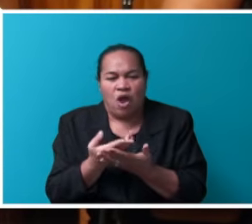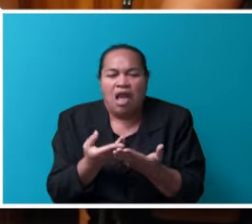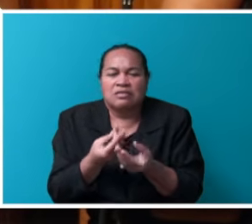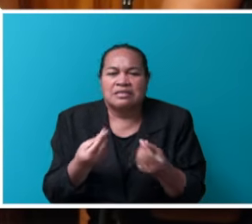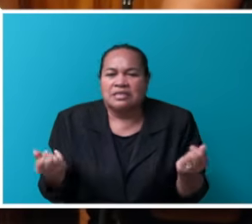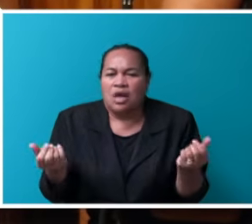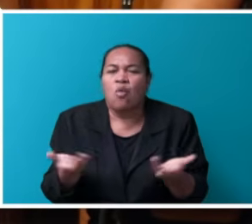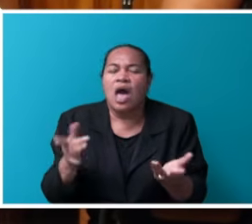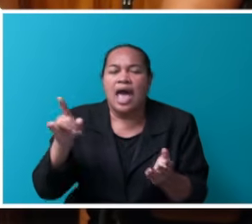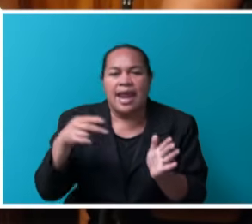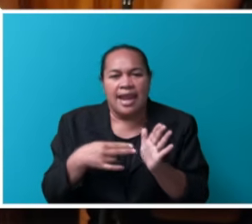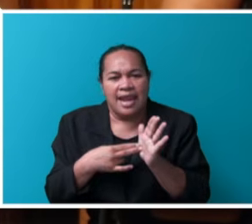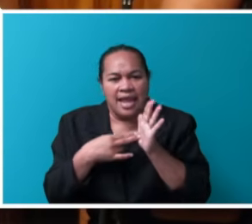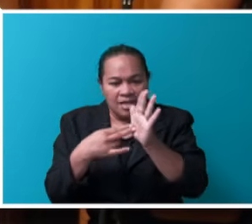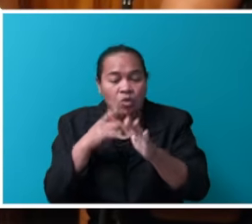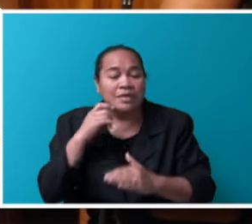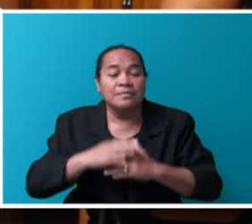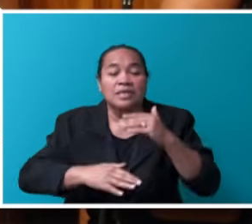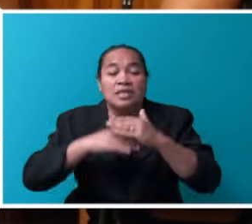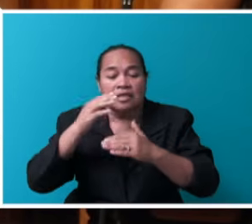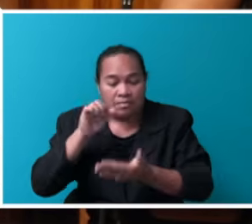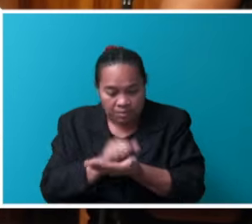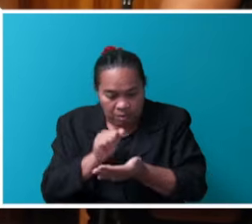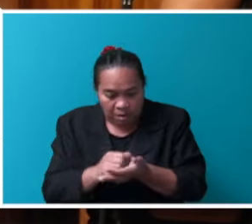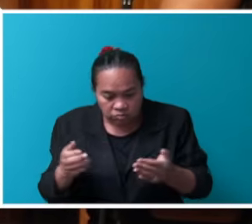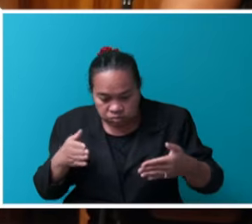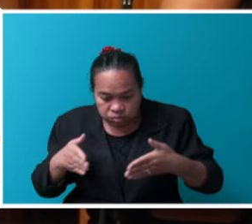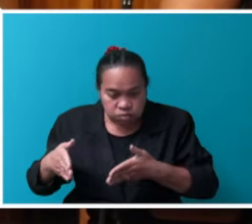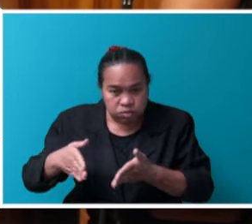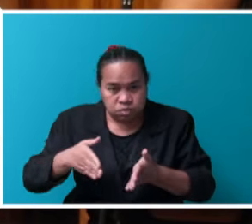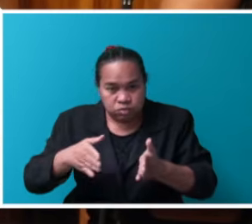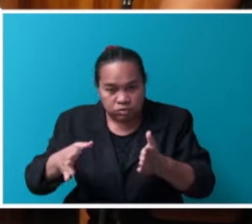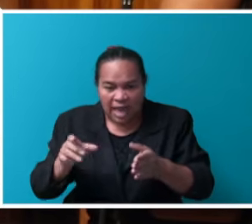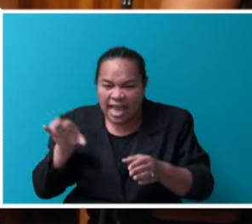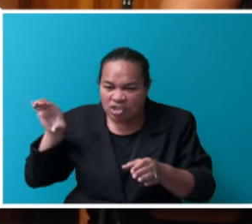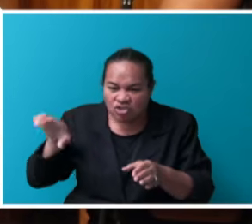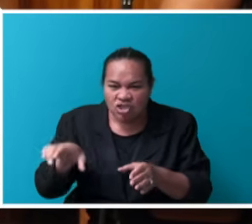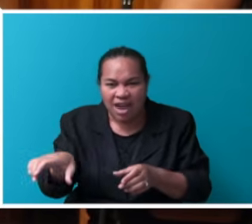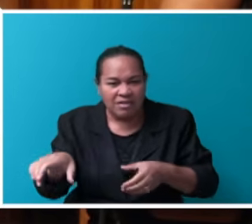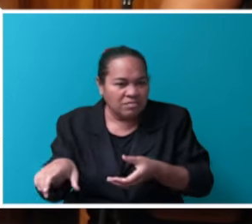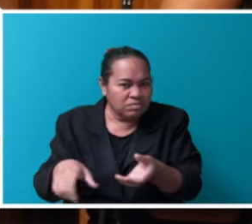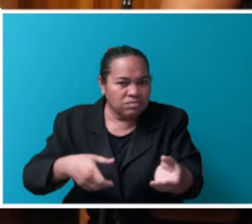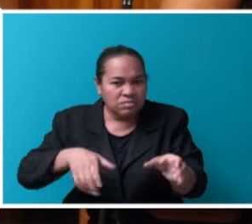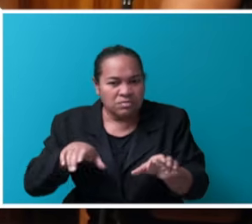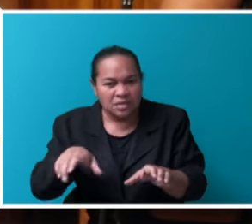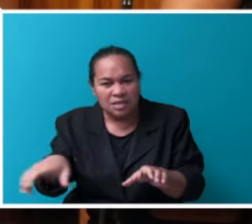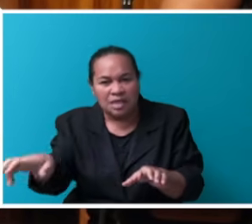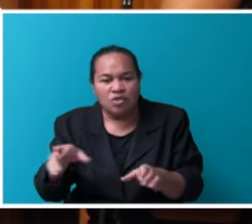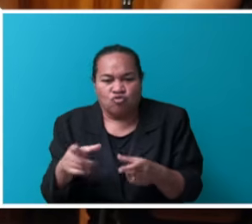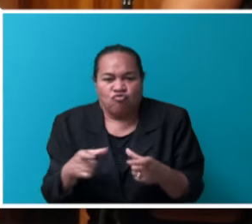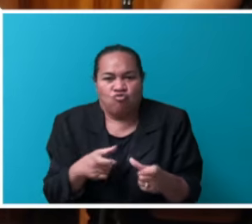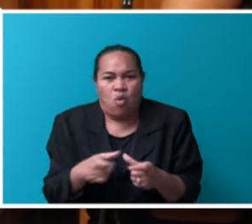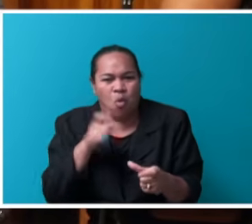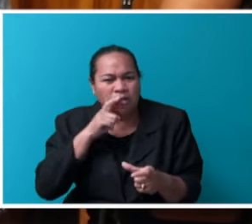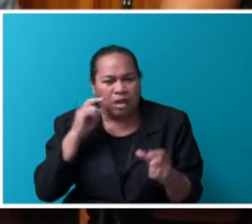Nandi by constructing surrounding dikes, inland drainage, diversion channel, and watershed management.